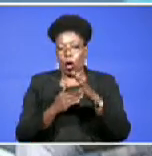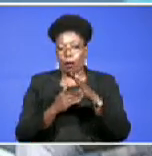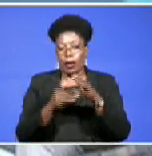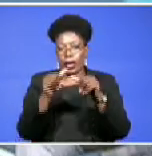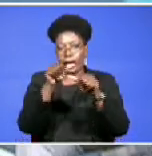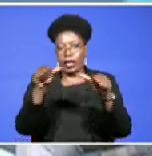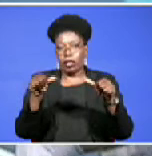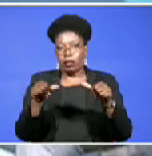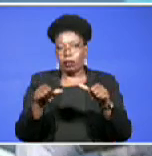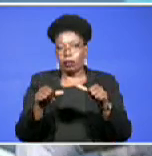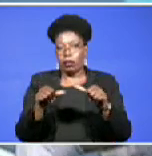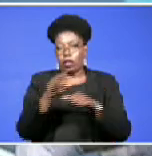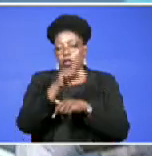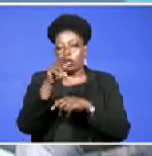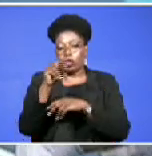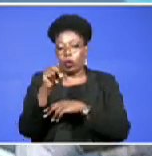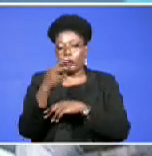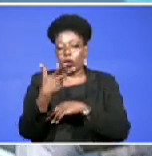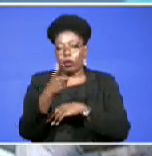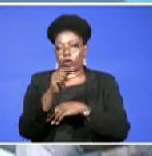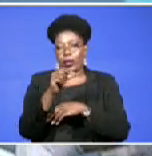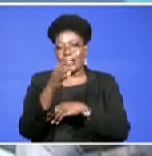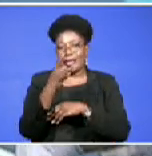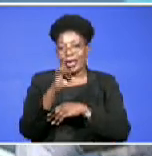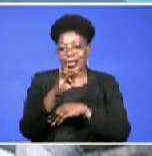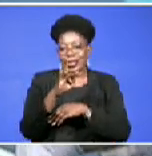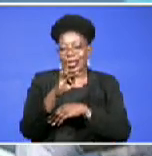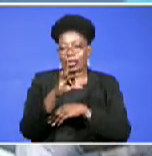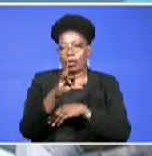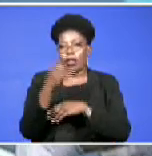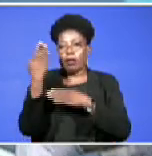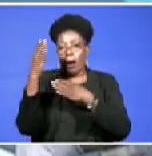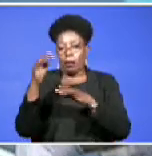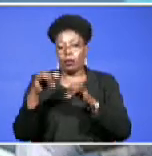in 2018, the Bahamas will still compete in that zone this